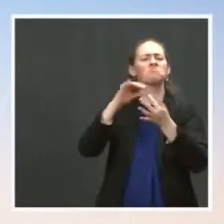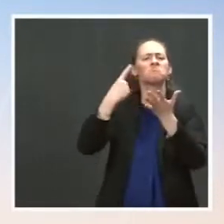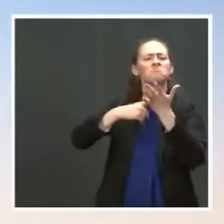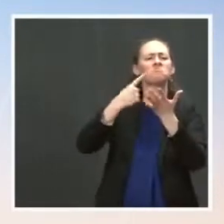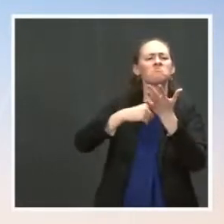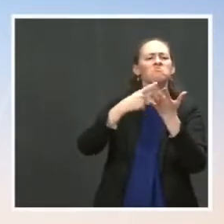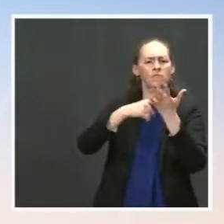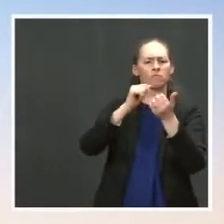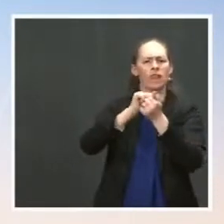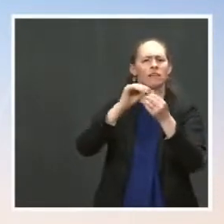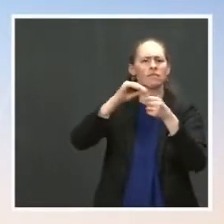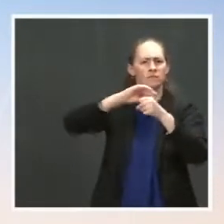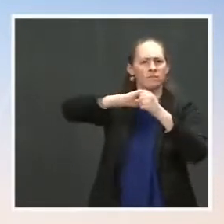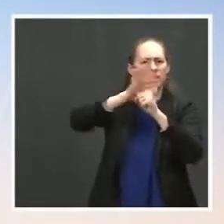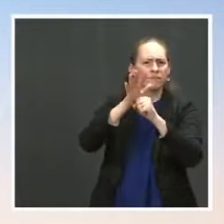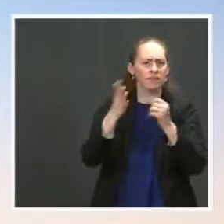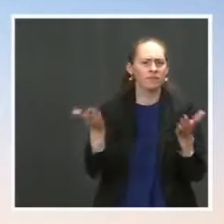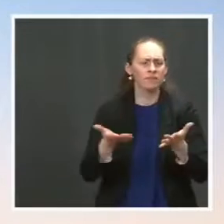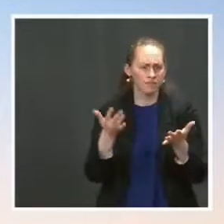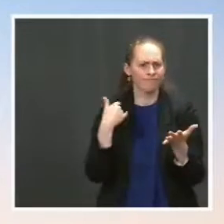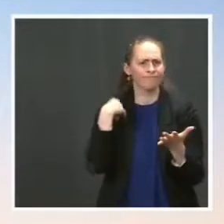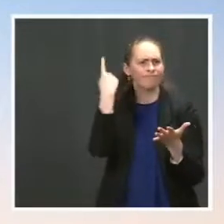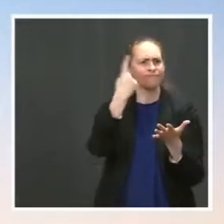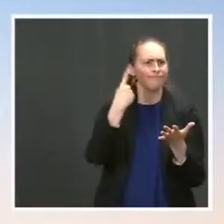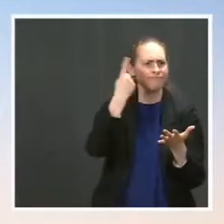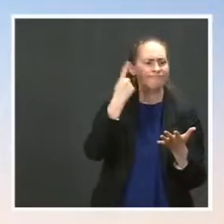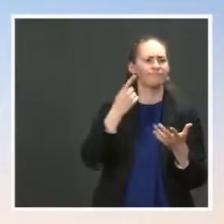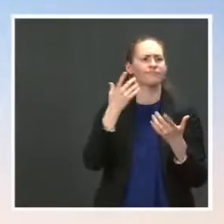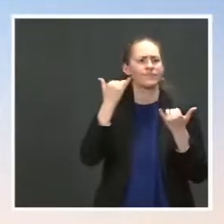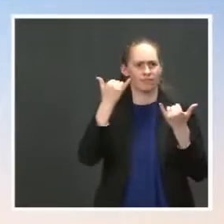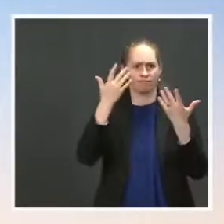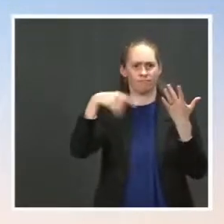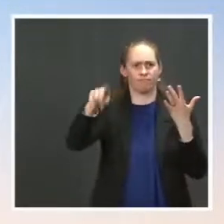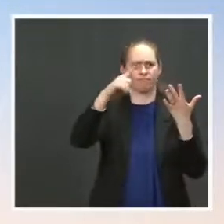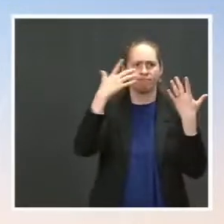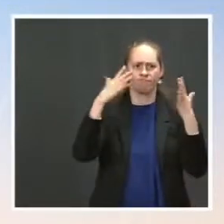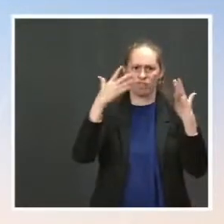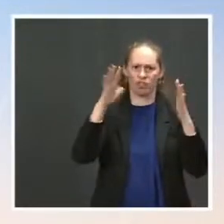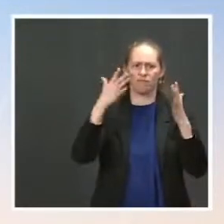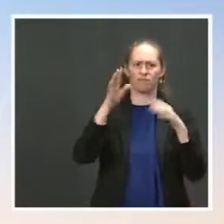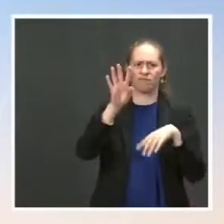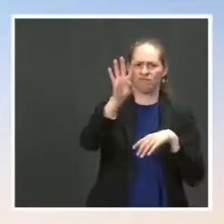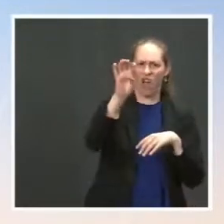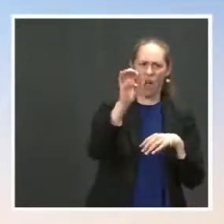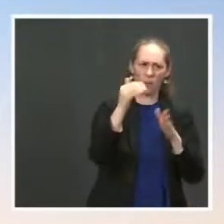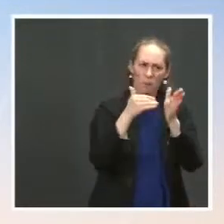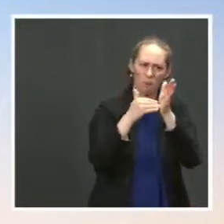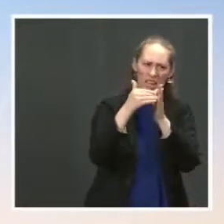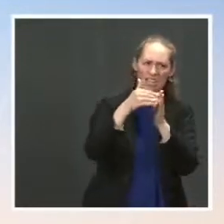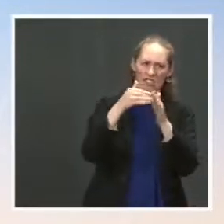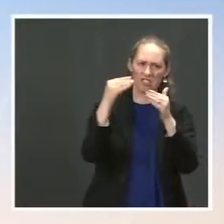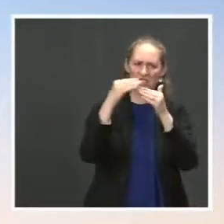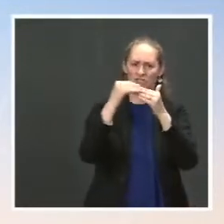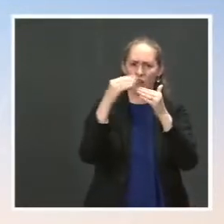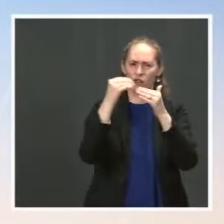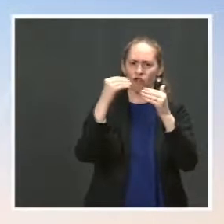that we've given $4 billion to COVAX. There's the initiative with the Quad, some vaccine sharing with